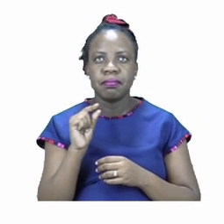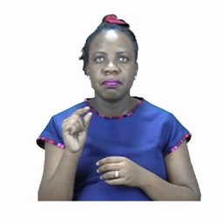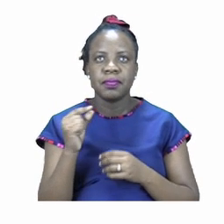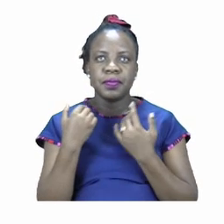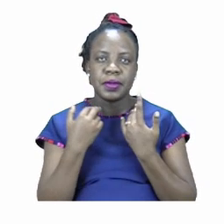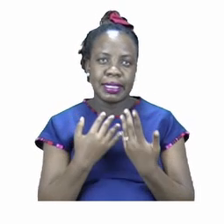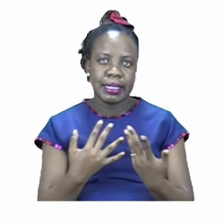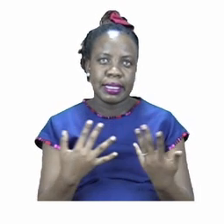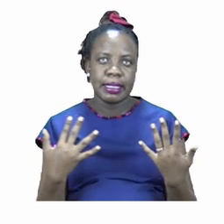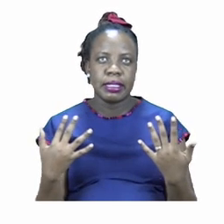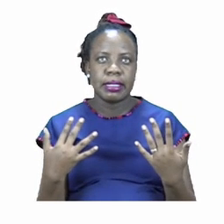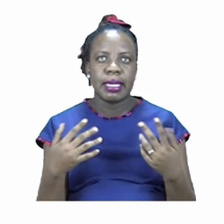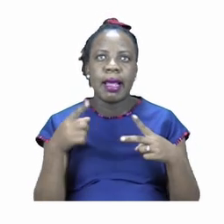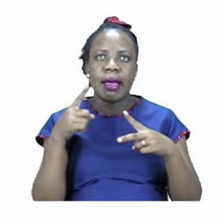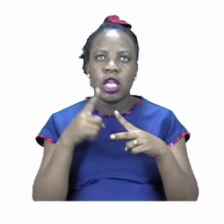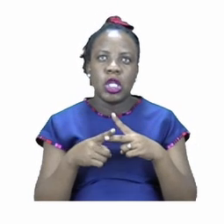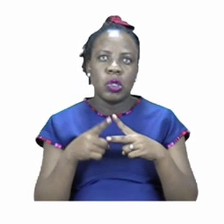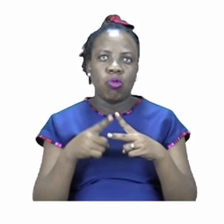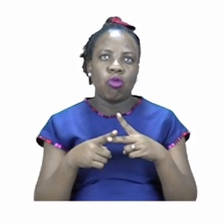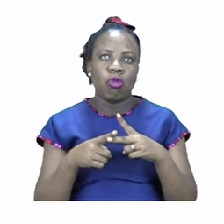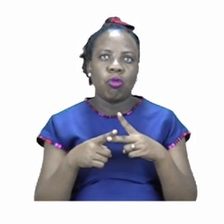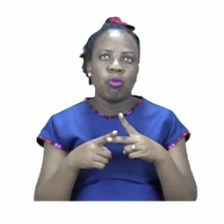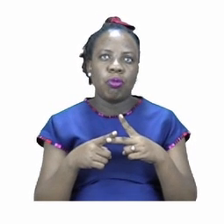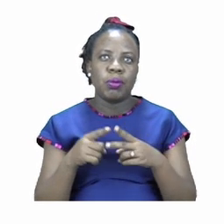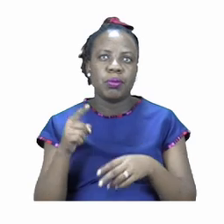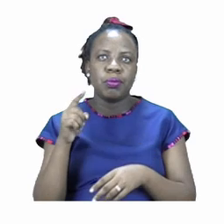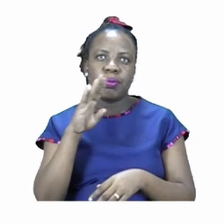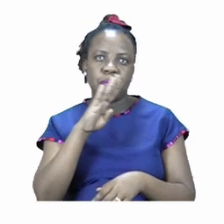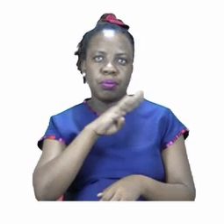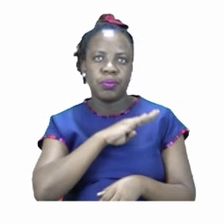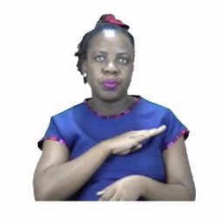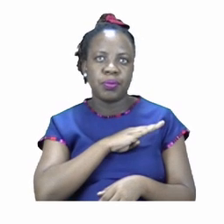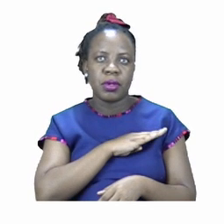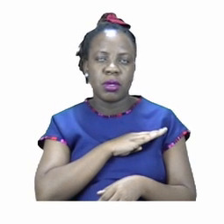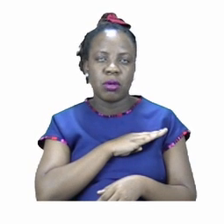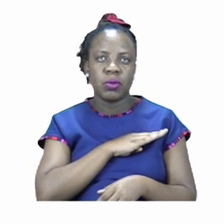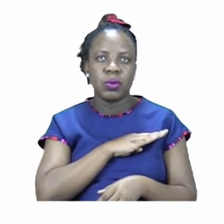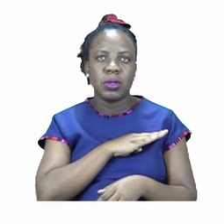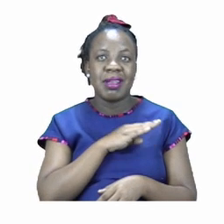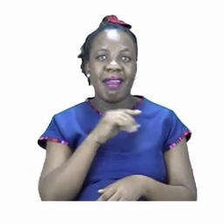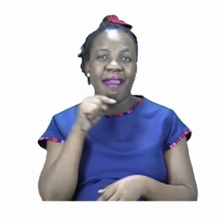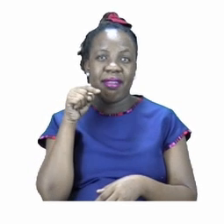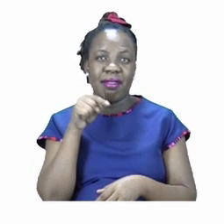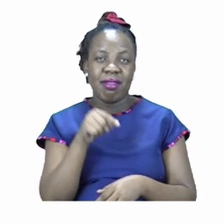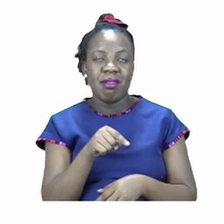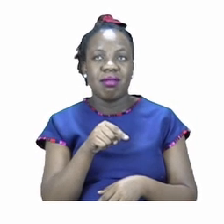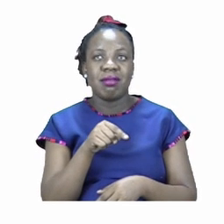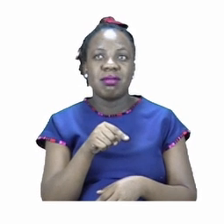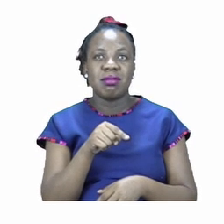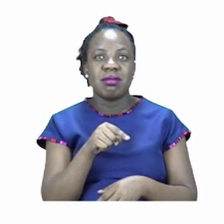Green, yellow, brown, this,